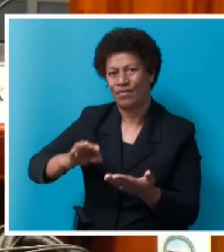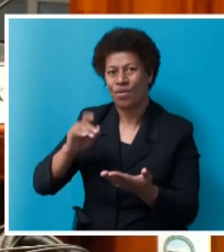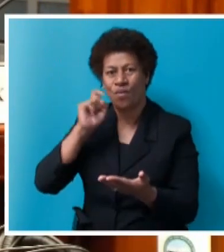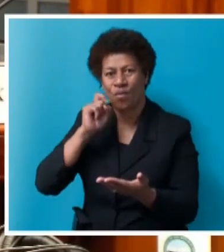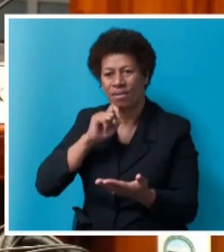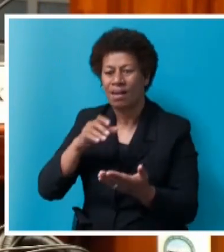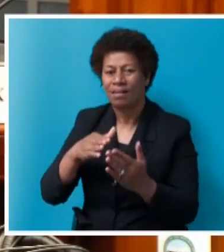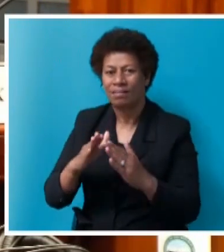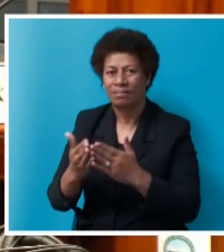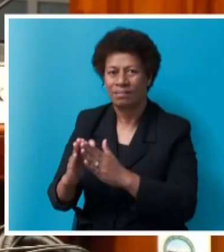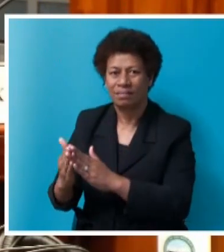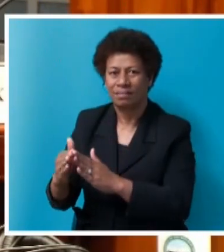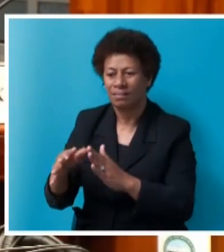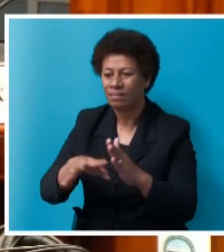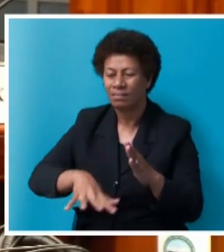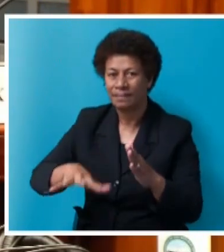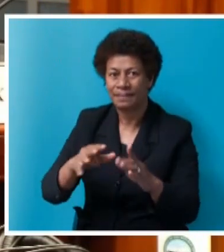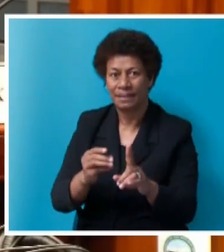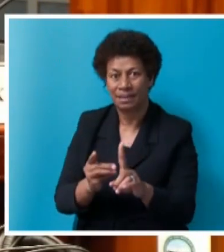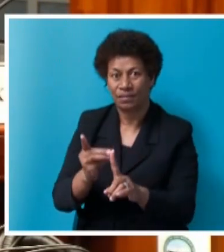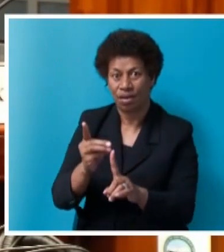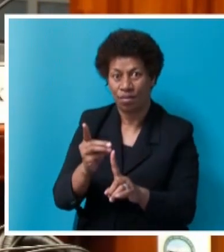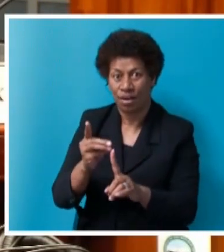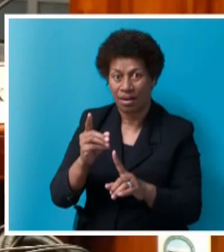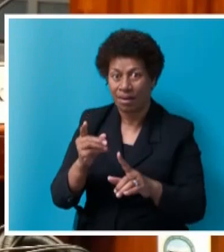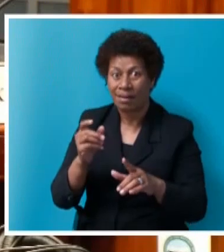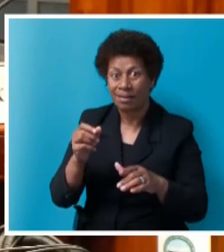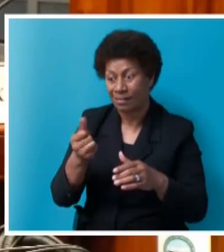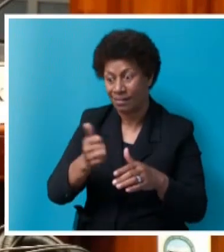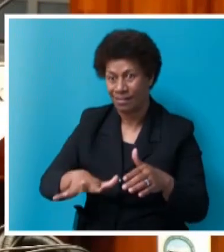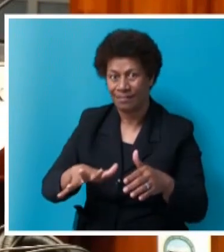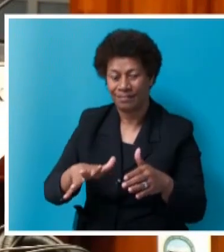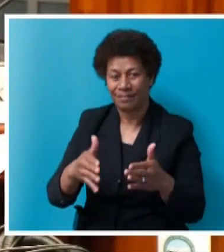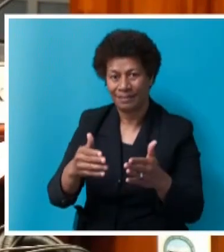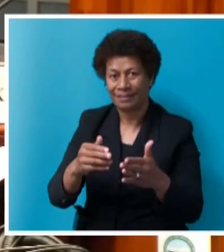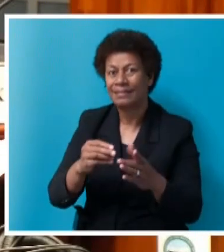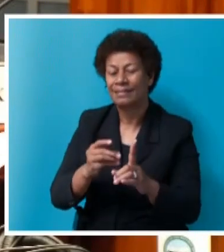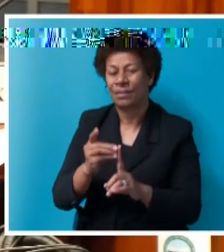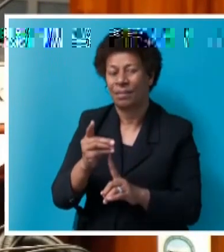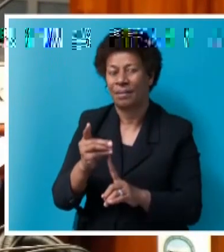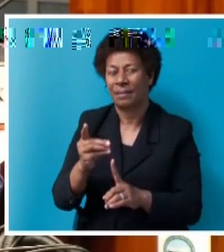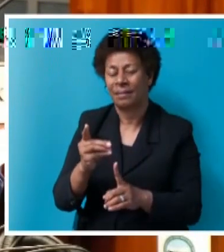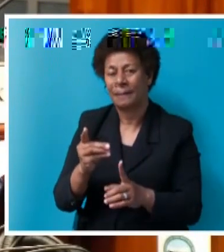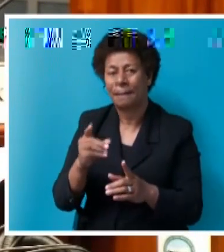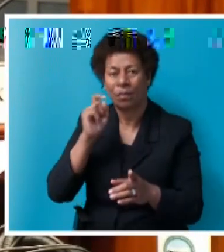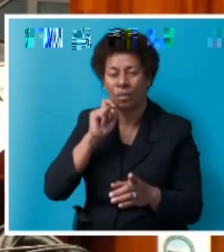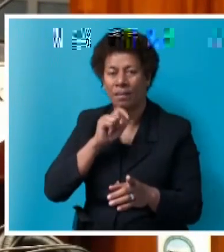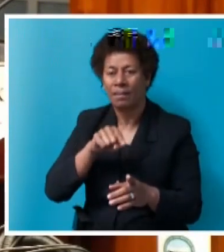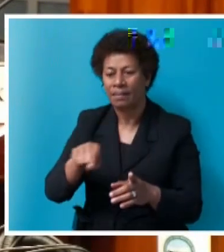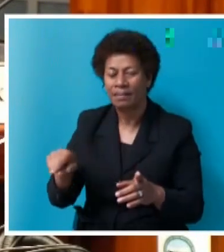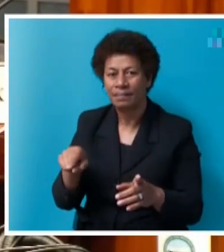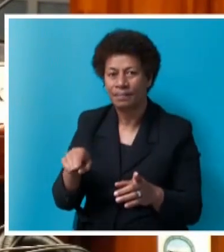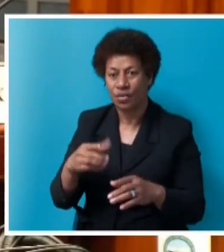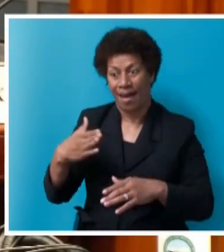from groundwater development. The anticipated outcomes would include improved health